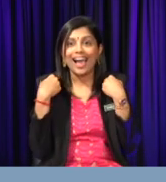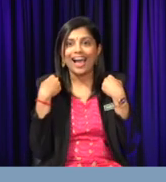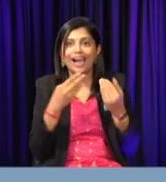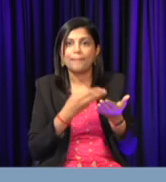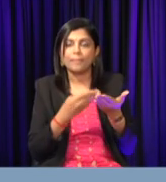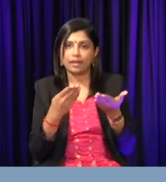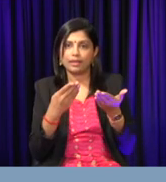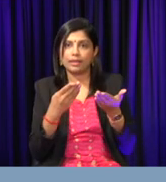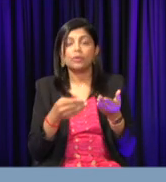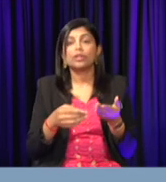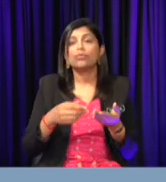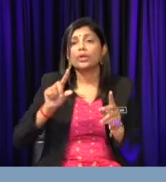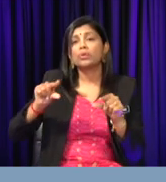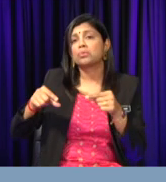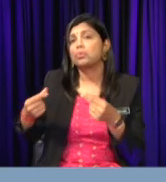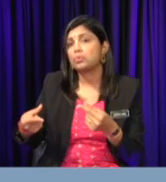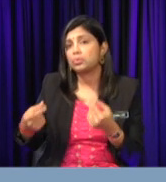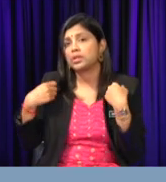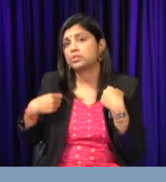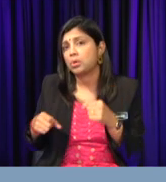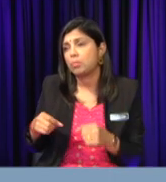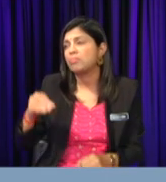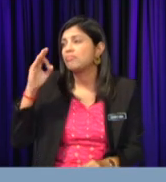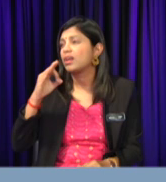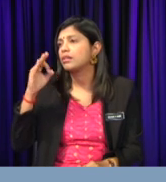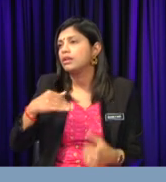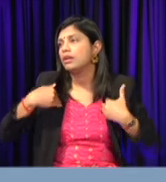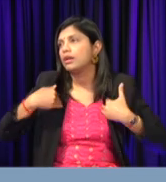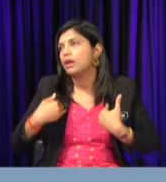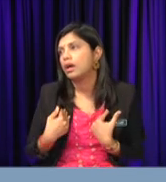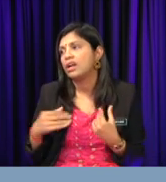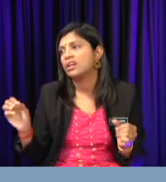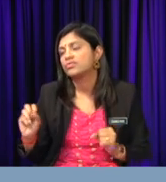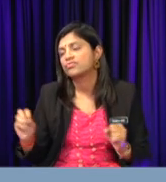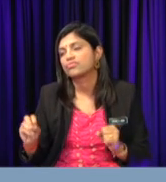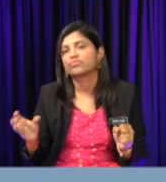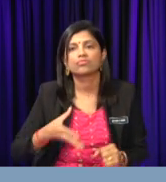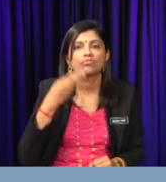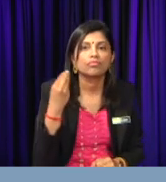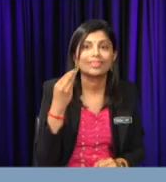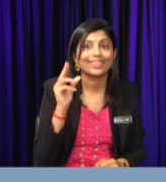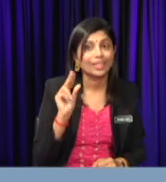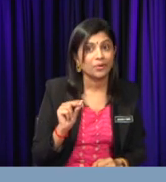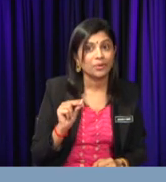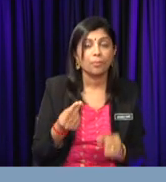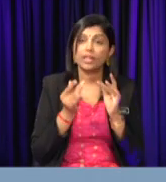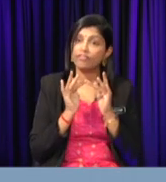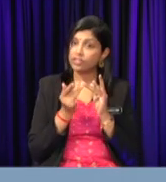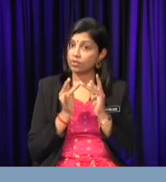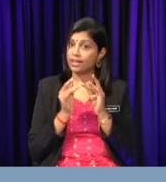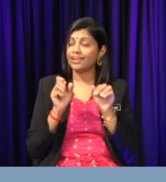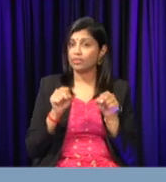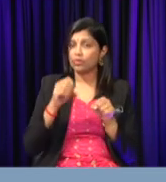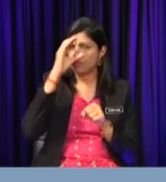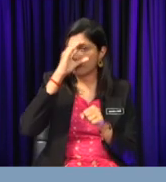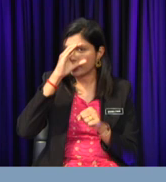at online. So that is how advertisement influences. Okay, thank you very much, candidates.